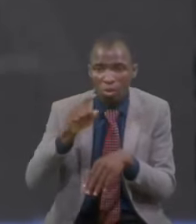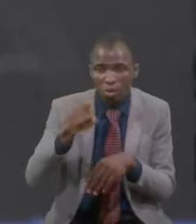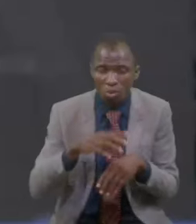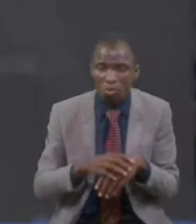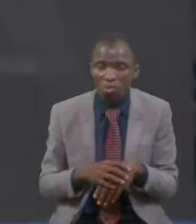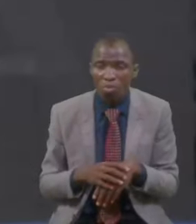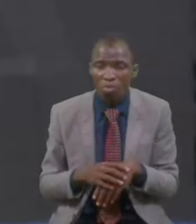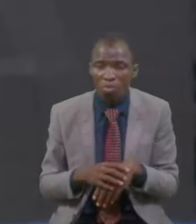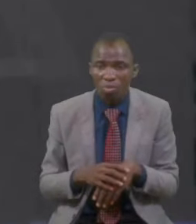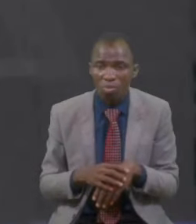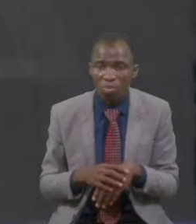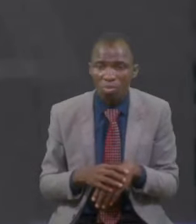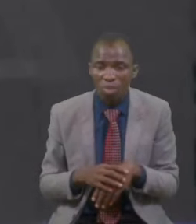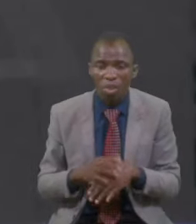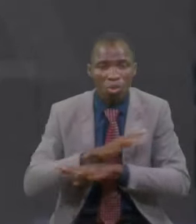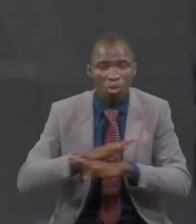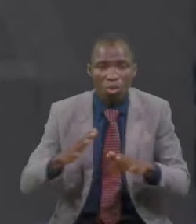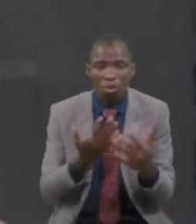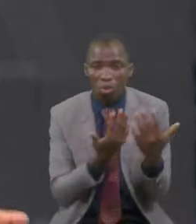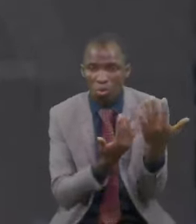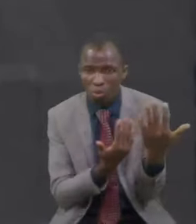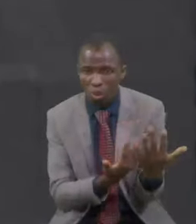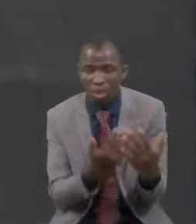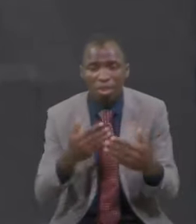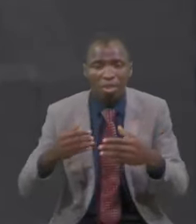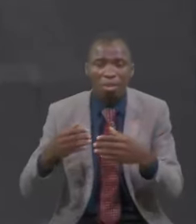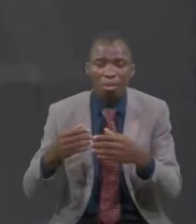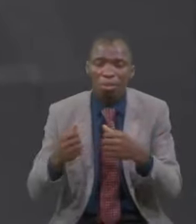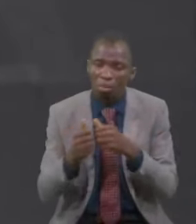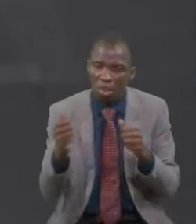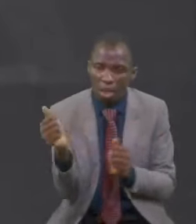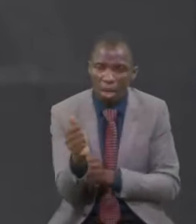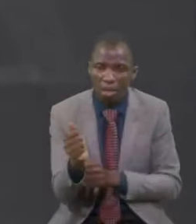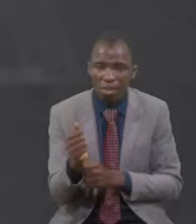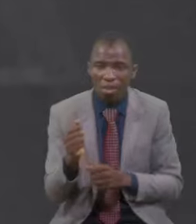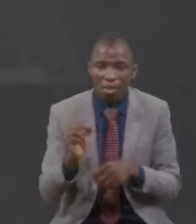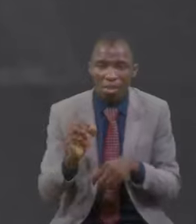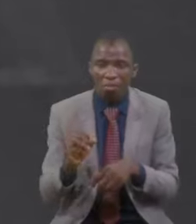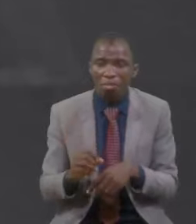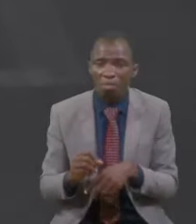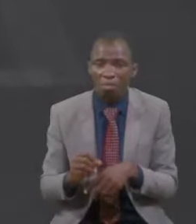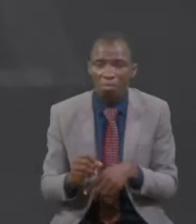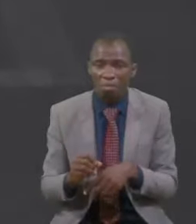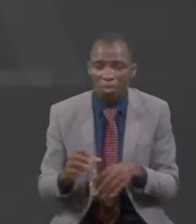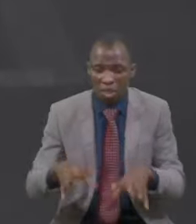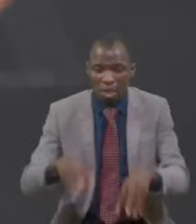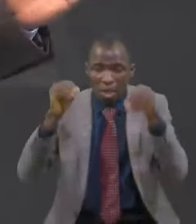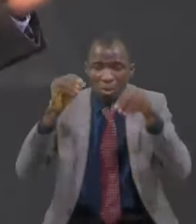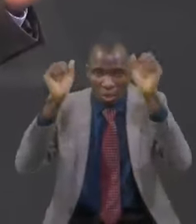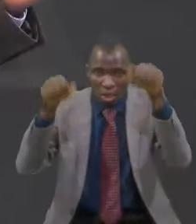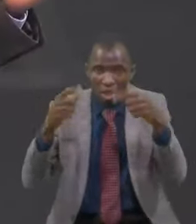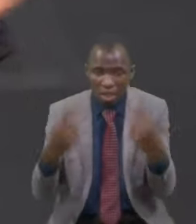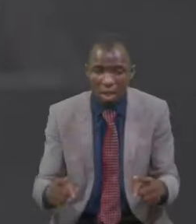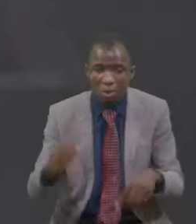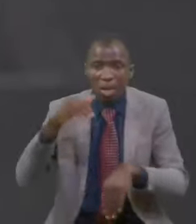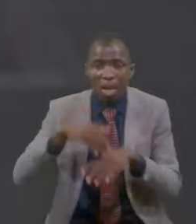Don't wait behind. The rapture could take place anytime. So this is the time to